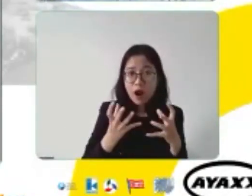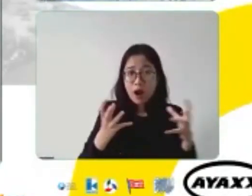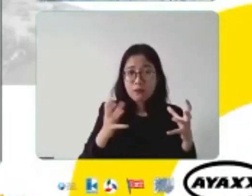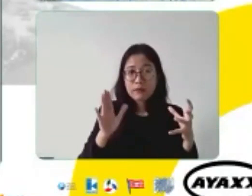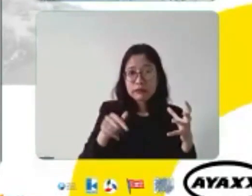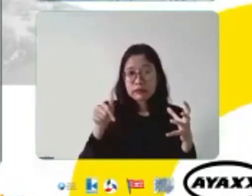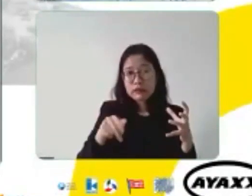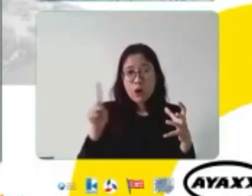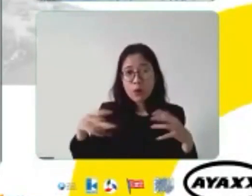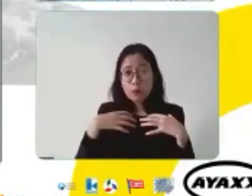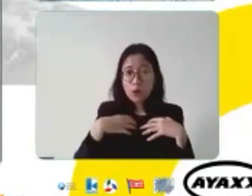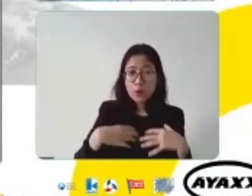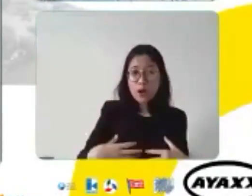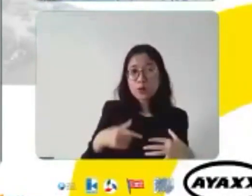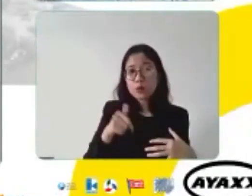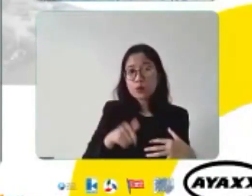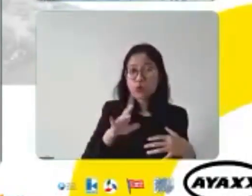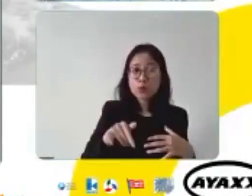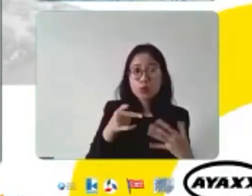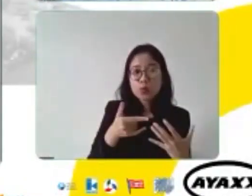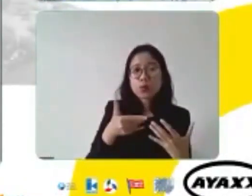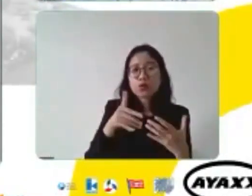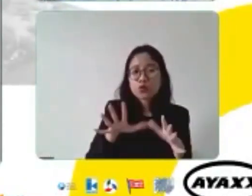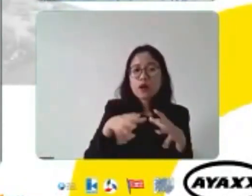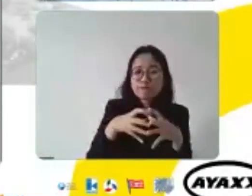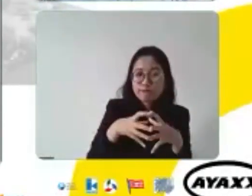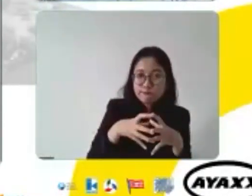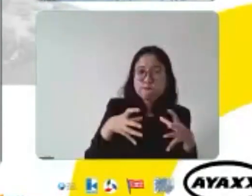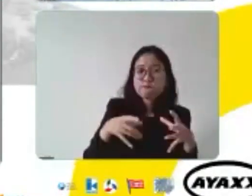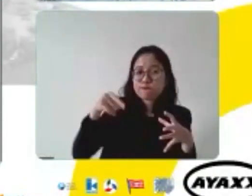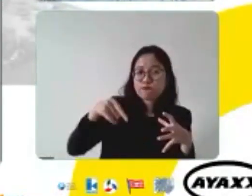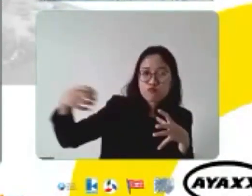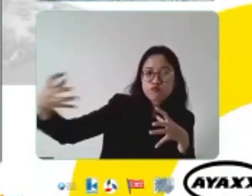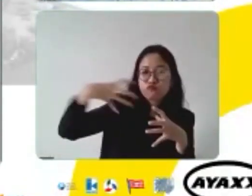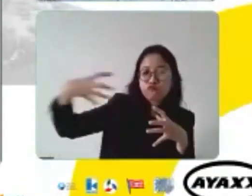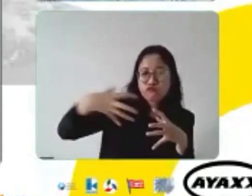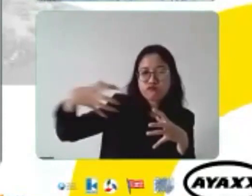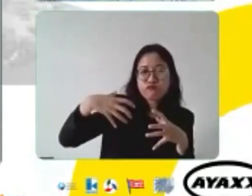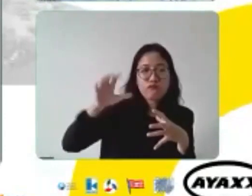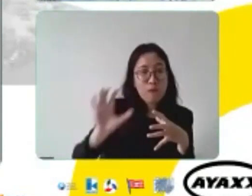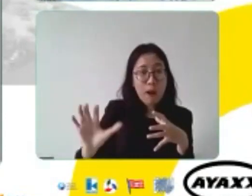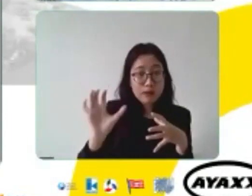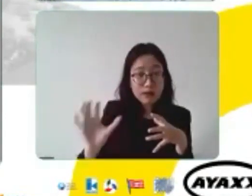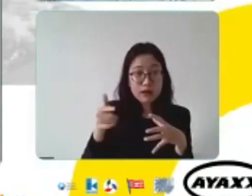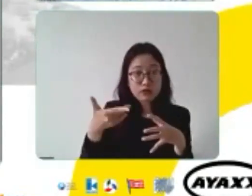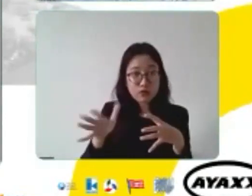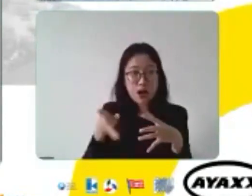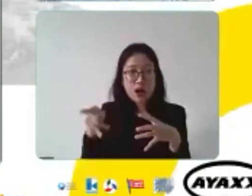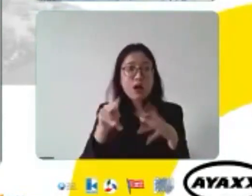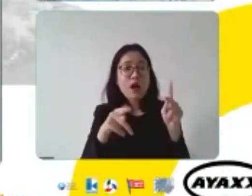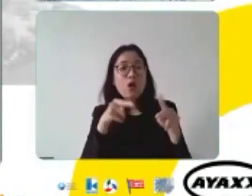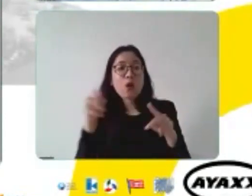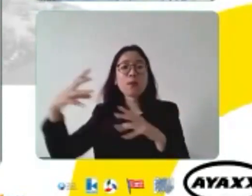detoxify, and excrete the toxic materials contained in air pollution.